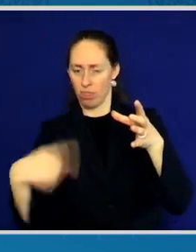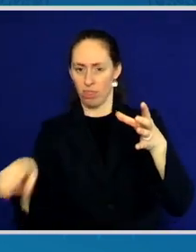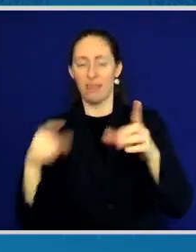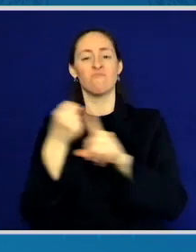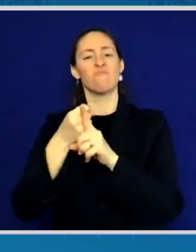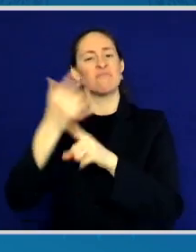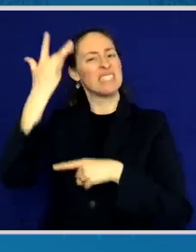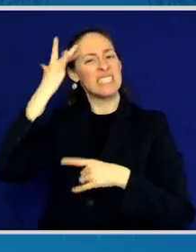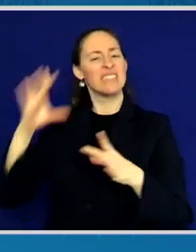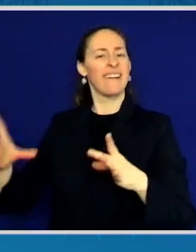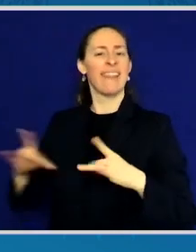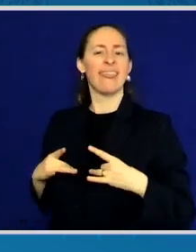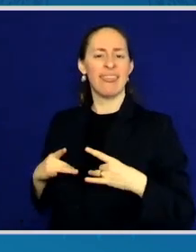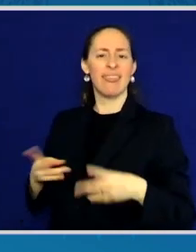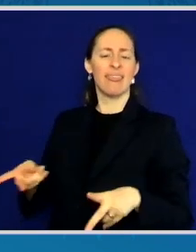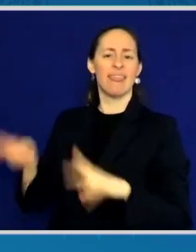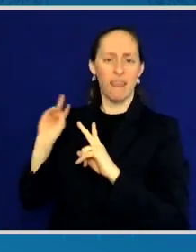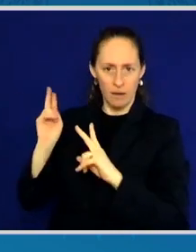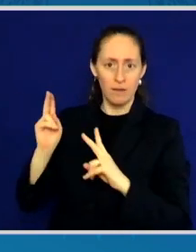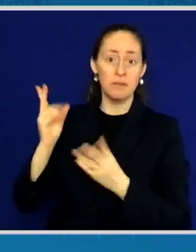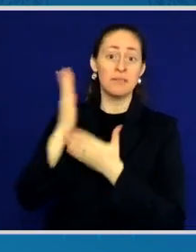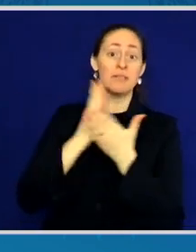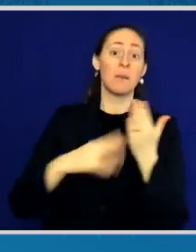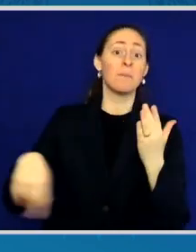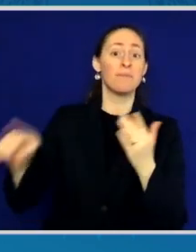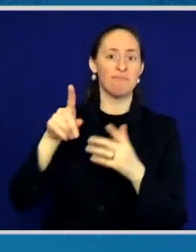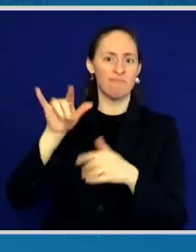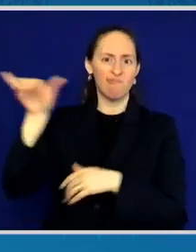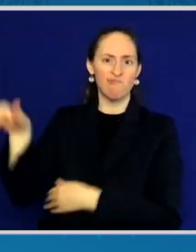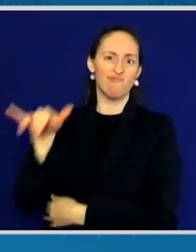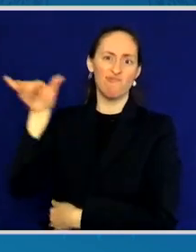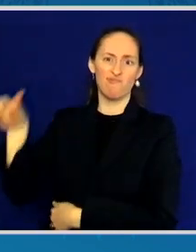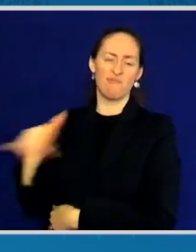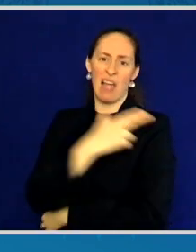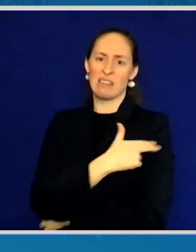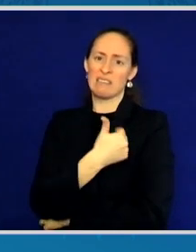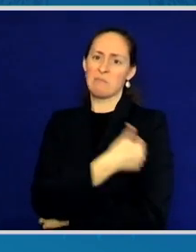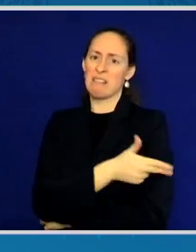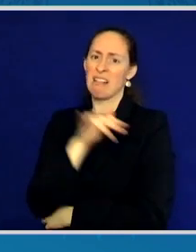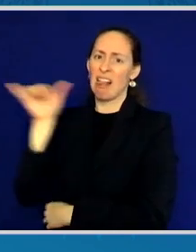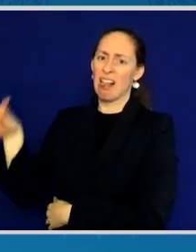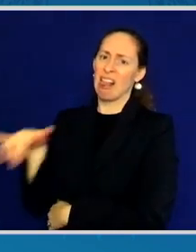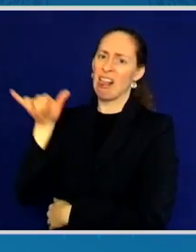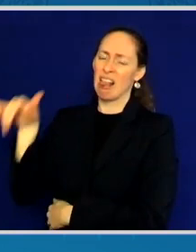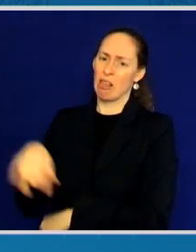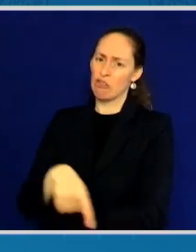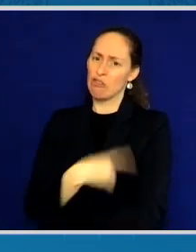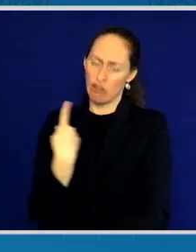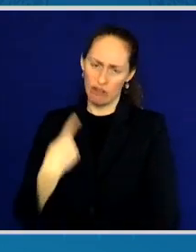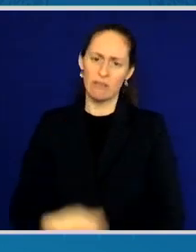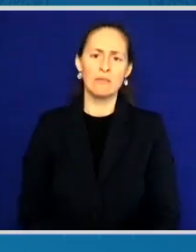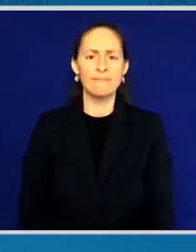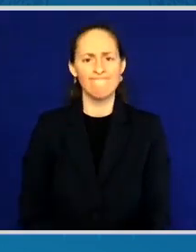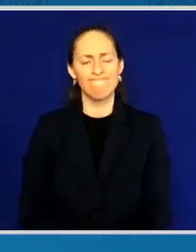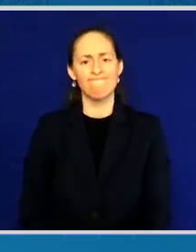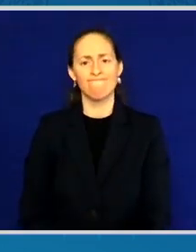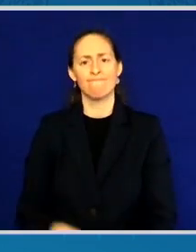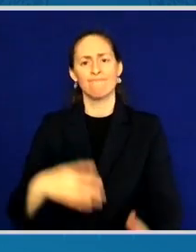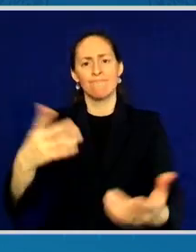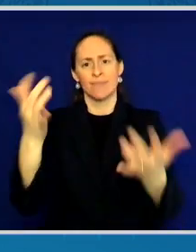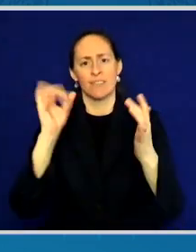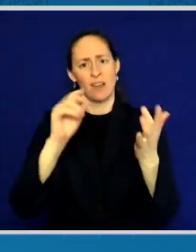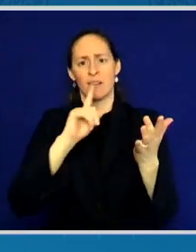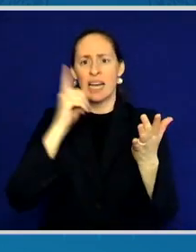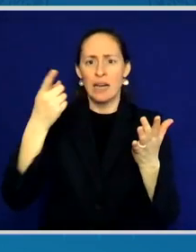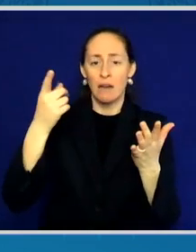that spent time in the hospital in a long period of time. So we've had to deal with a lot. And with the leadership of the Biden-Harris administration,